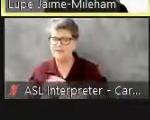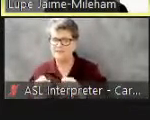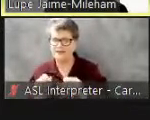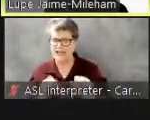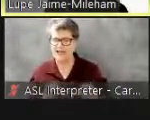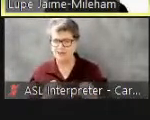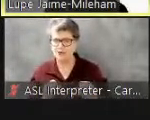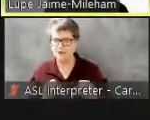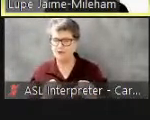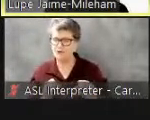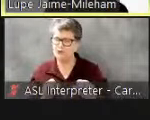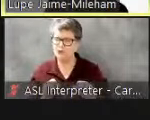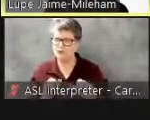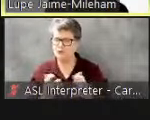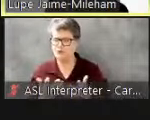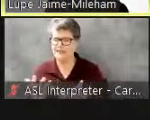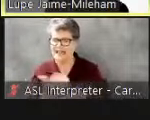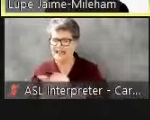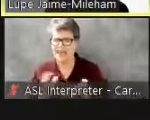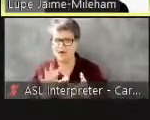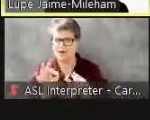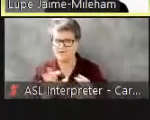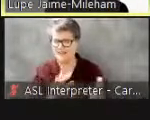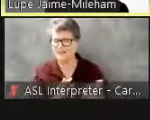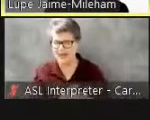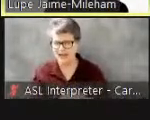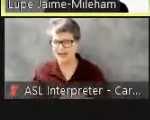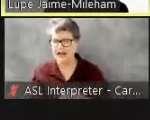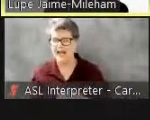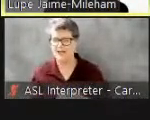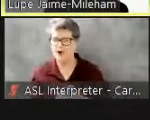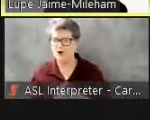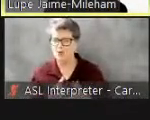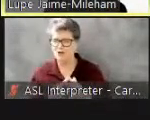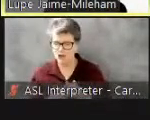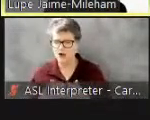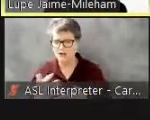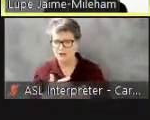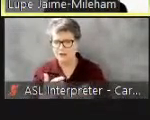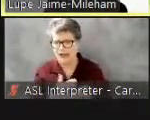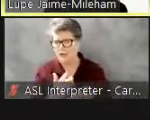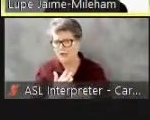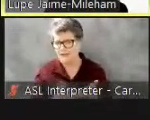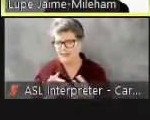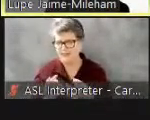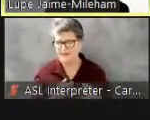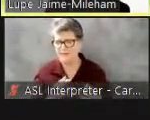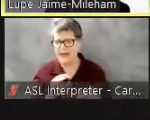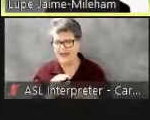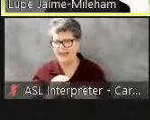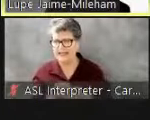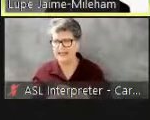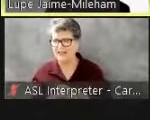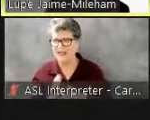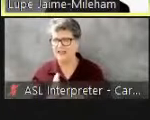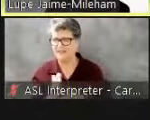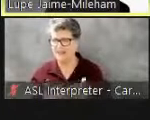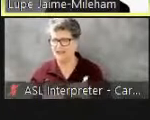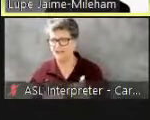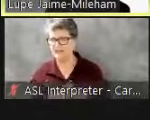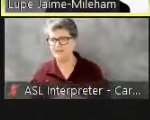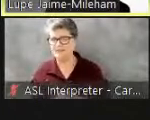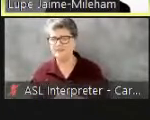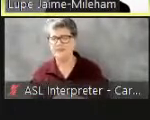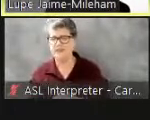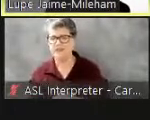you all. So feedback also. I know we were starting to hear and see that in the segment as I'm reading some of the Q&A